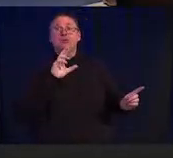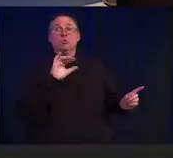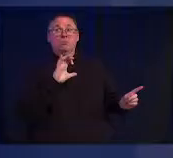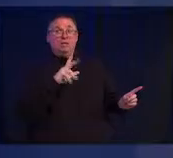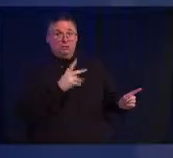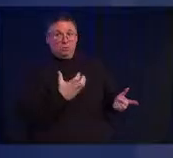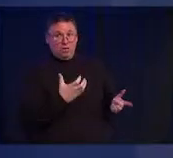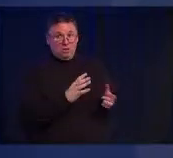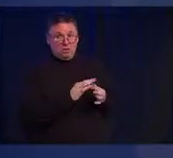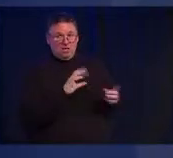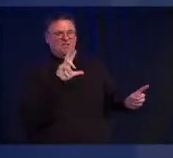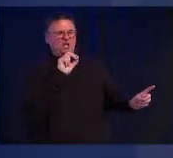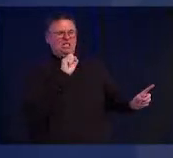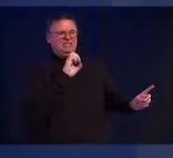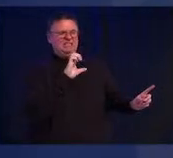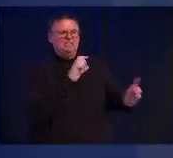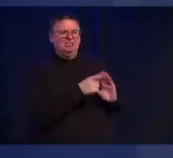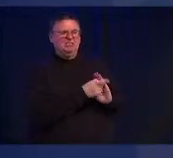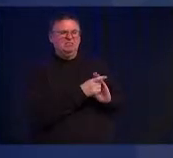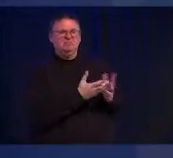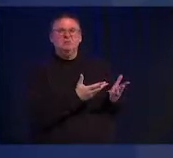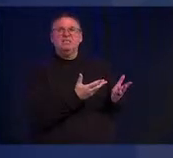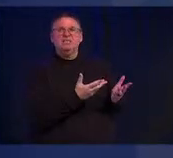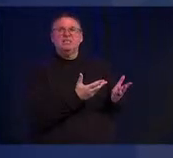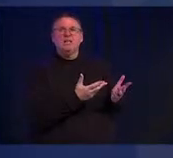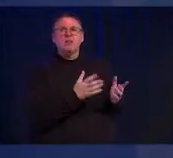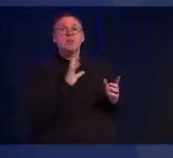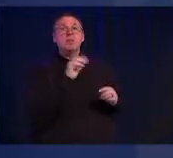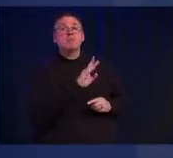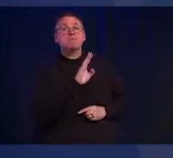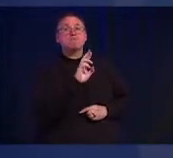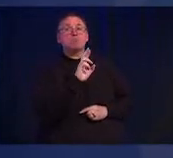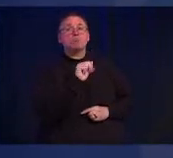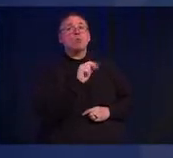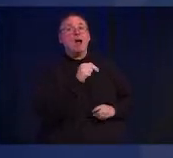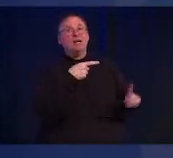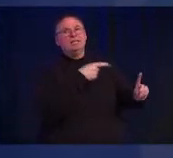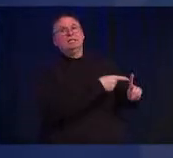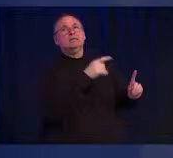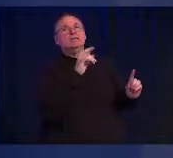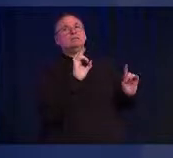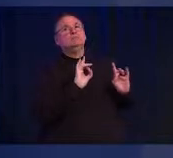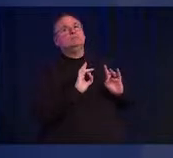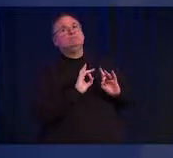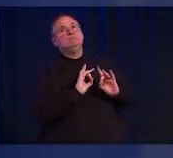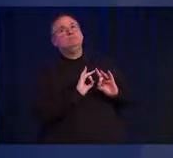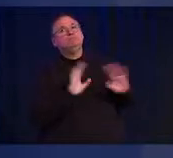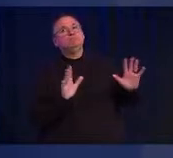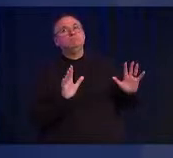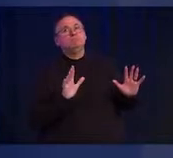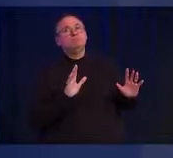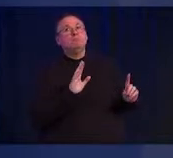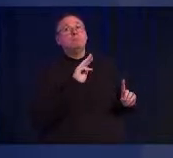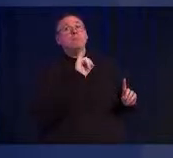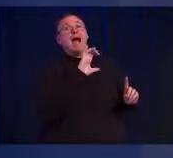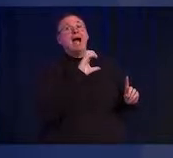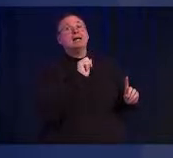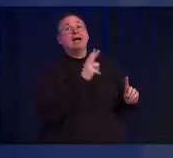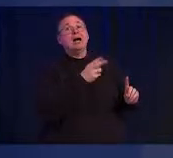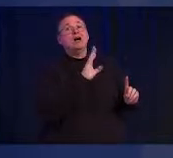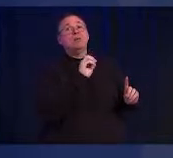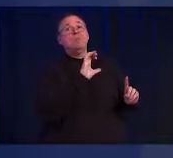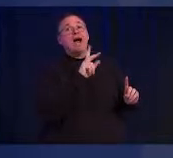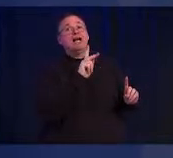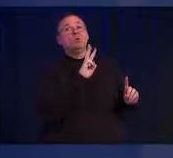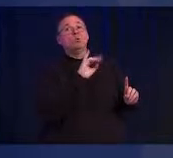back to the Beckwith-Braun ticket being so extreme. Micah Beckwith is one heartbeat away from that office, and we should all be paying attention.